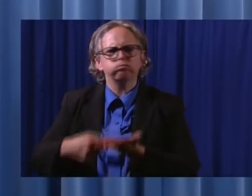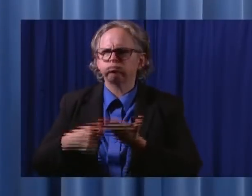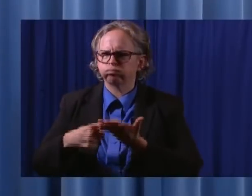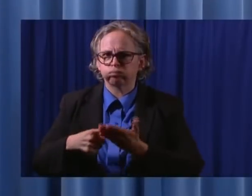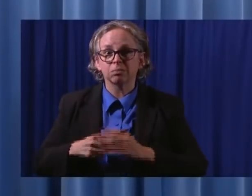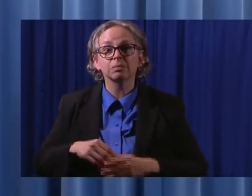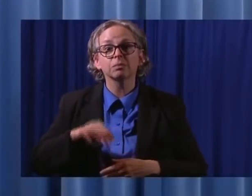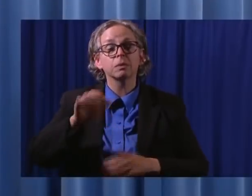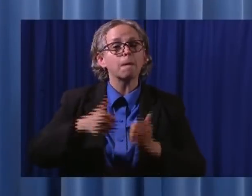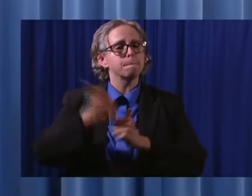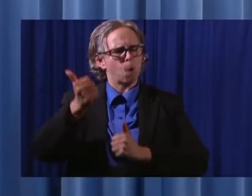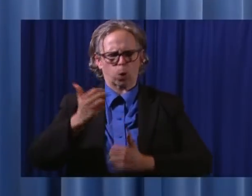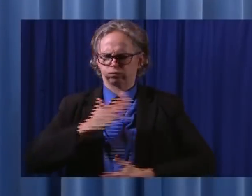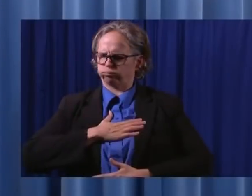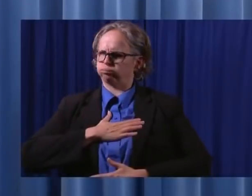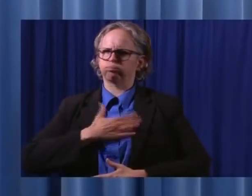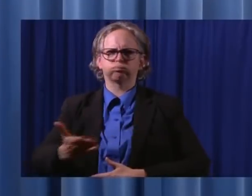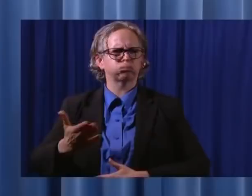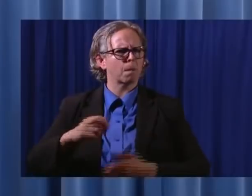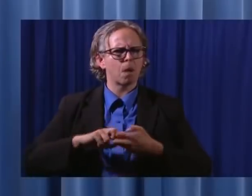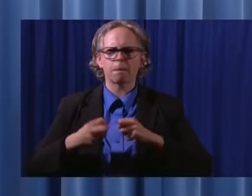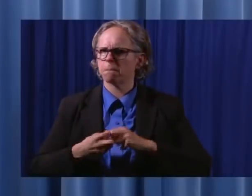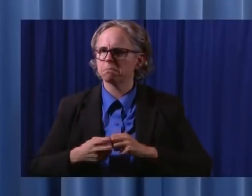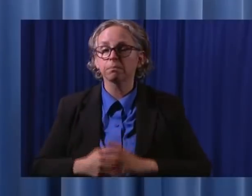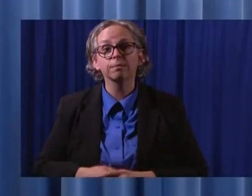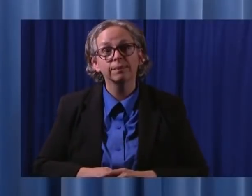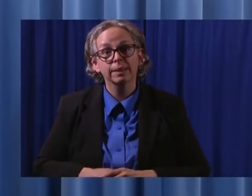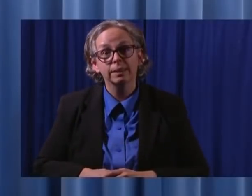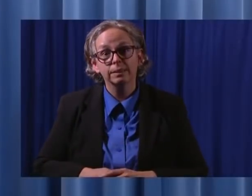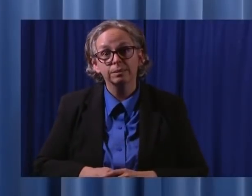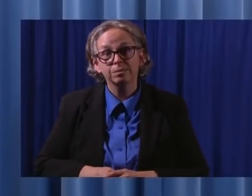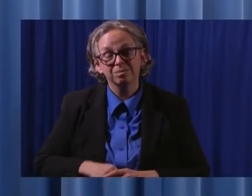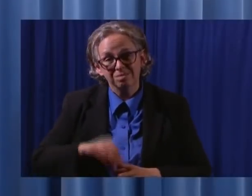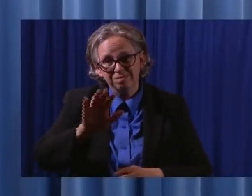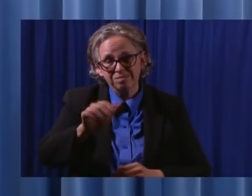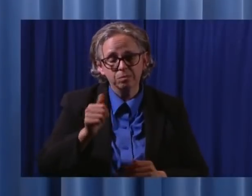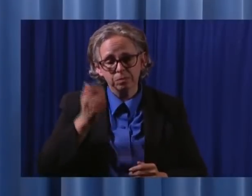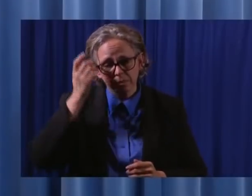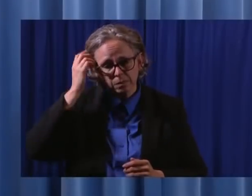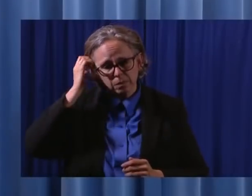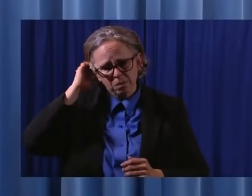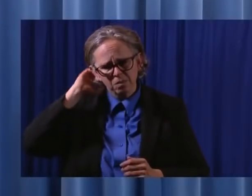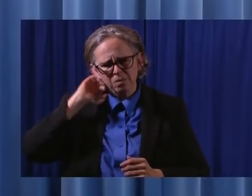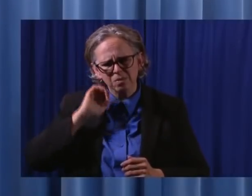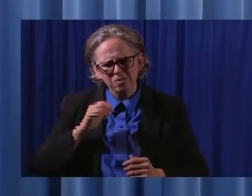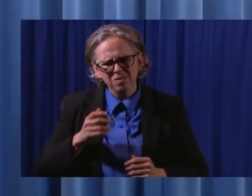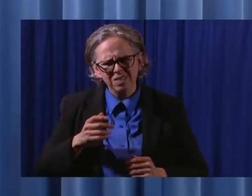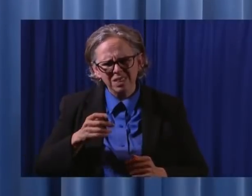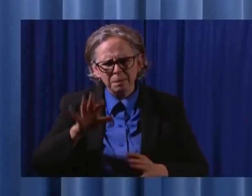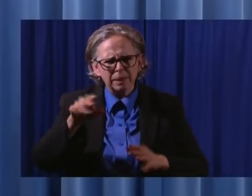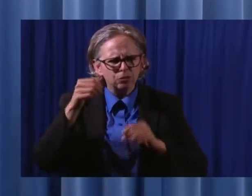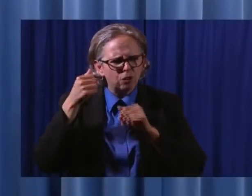cooperate. The other part of the question, Molly, was first part had to do, I think, with